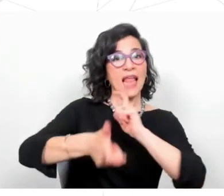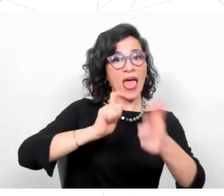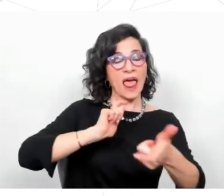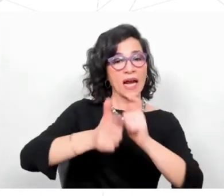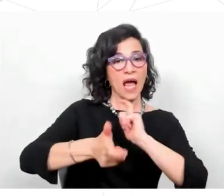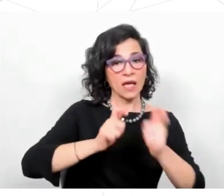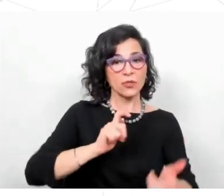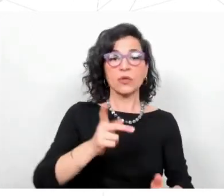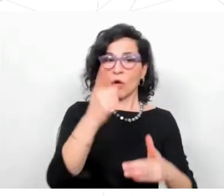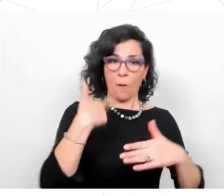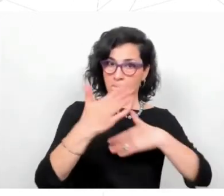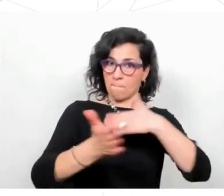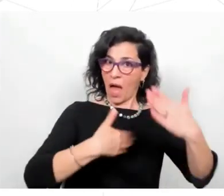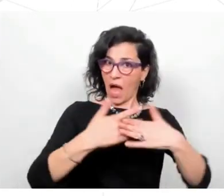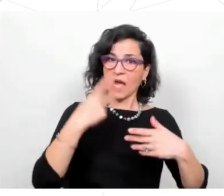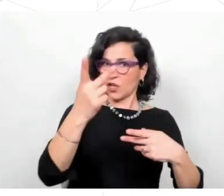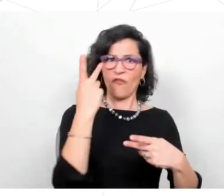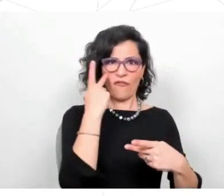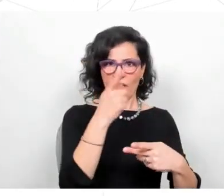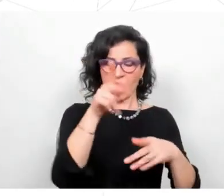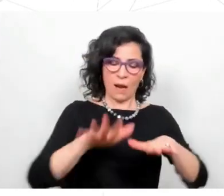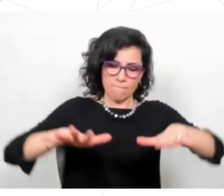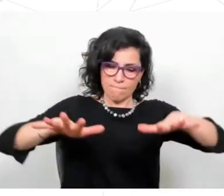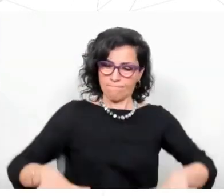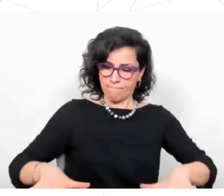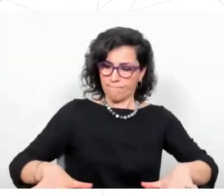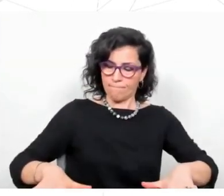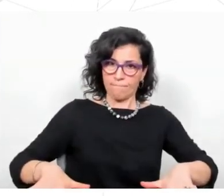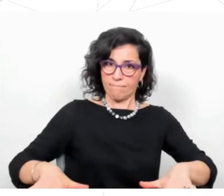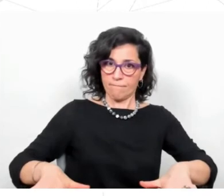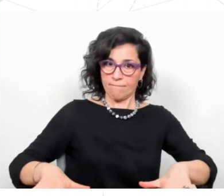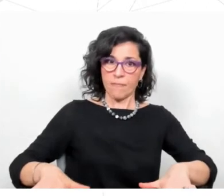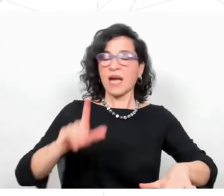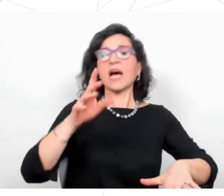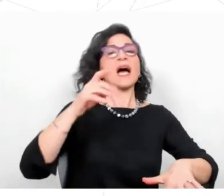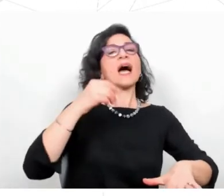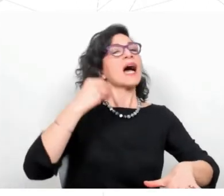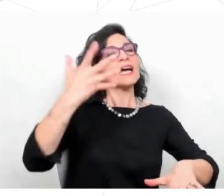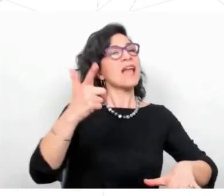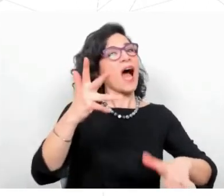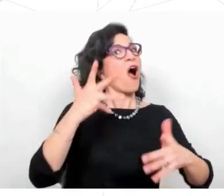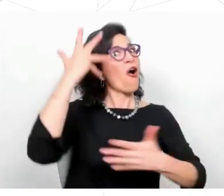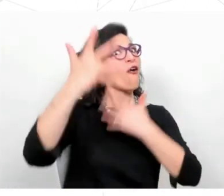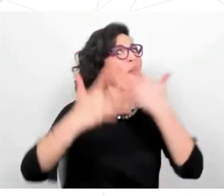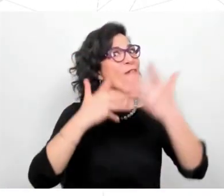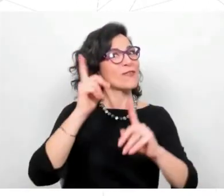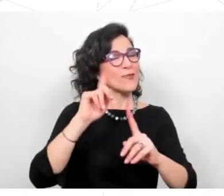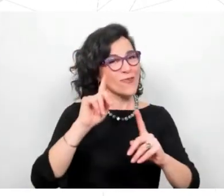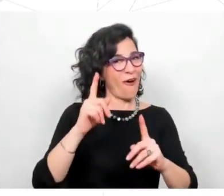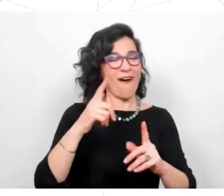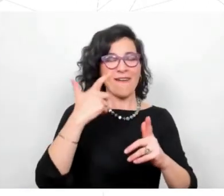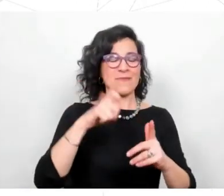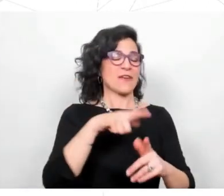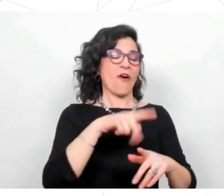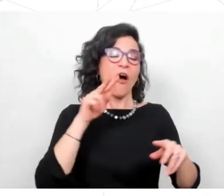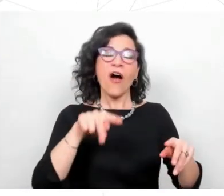here on the counter the whole time, just to make sure that there's no confusion about what is controlling the device. So I'm